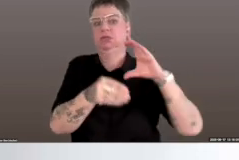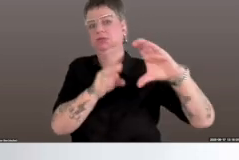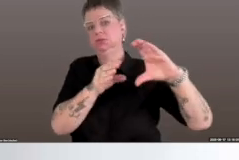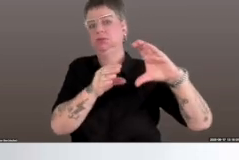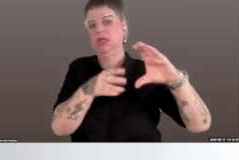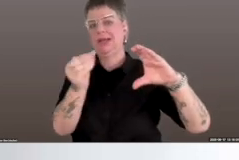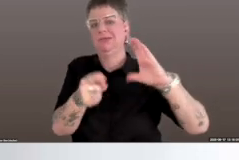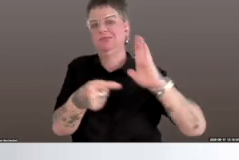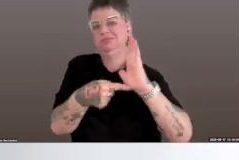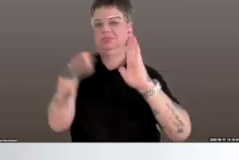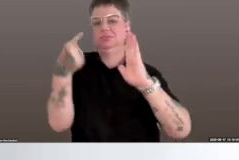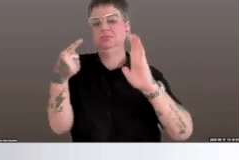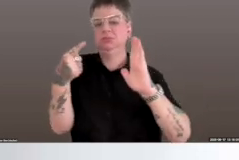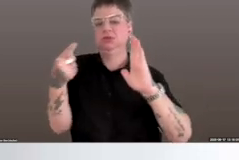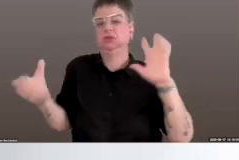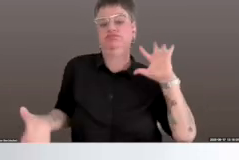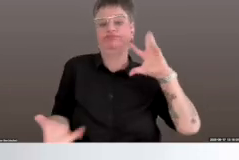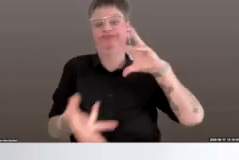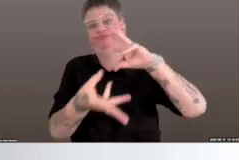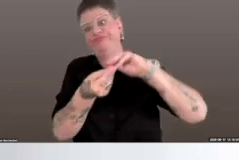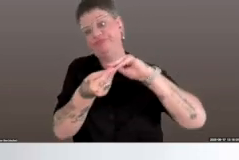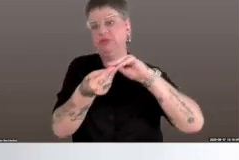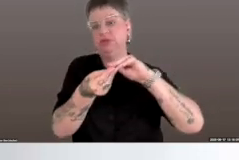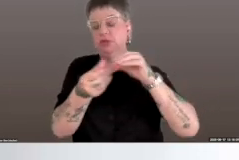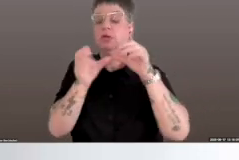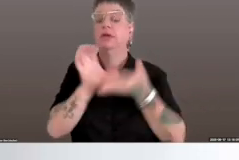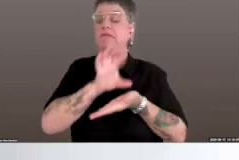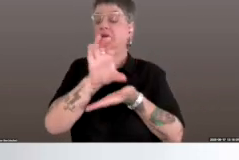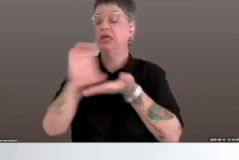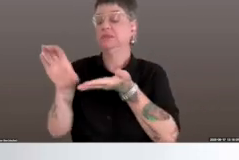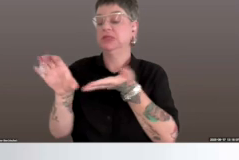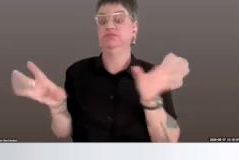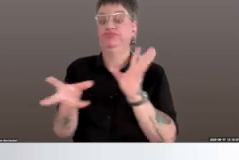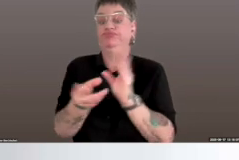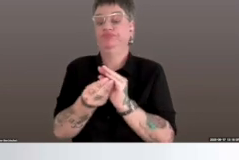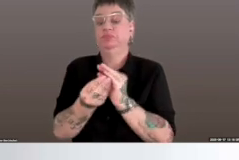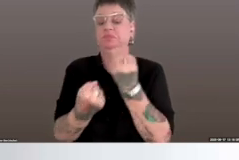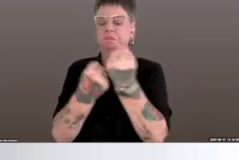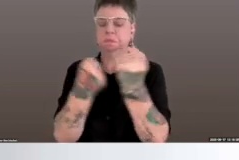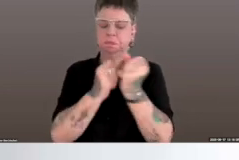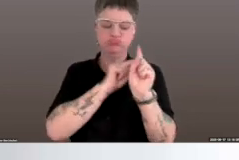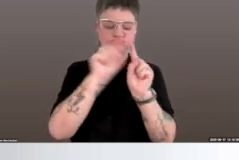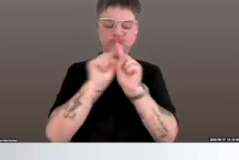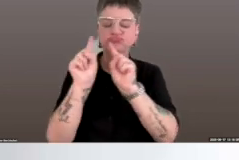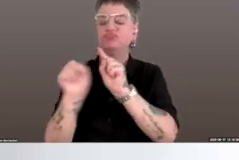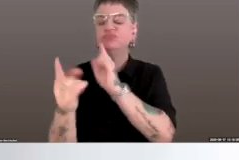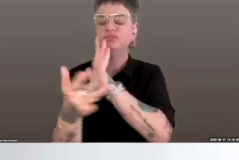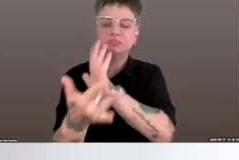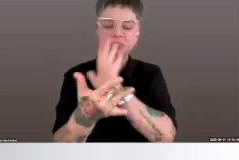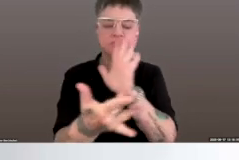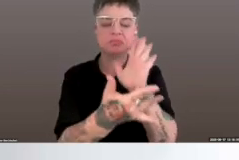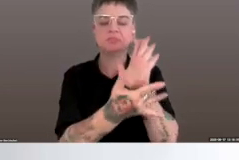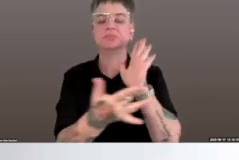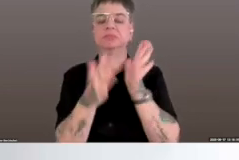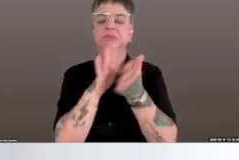sources, and together, these investments support CARB's advanced technology, clean transportation incentive